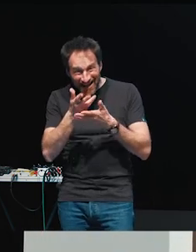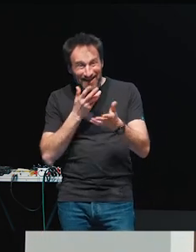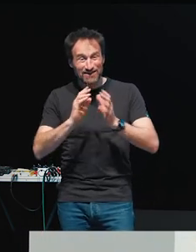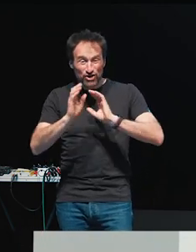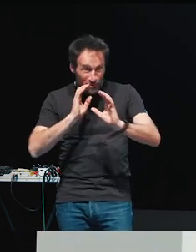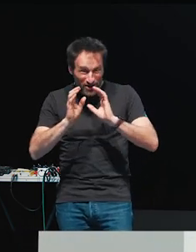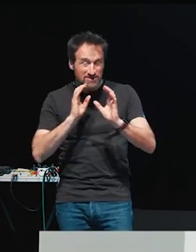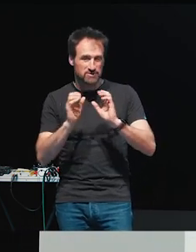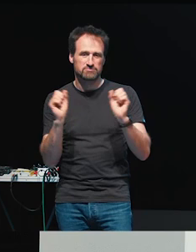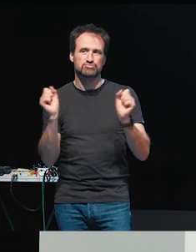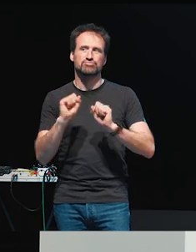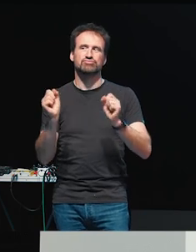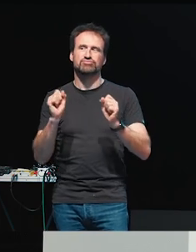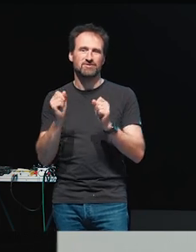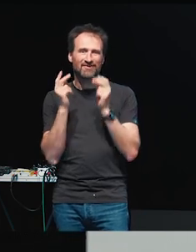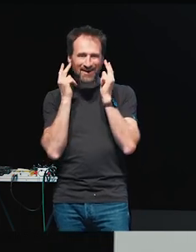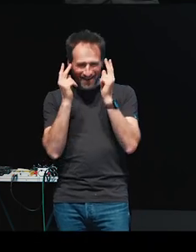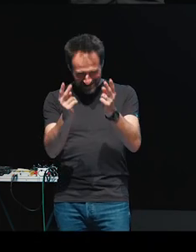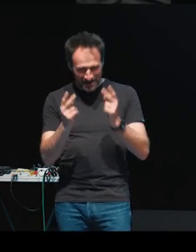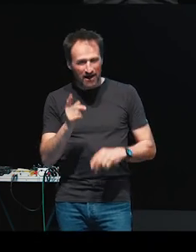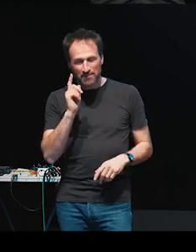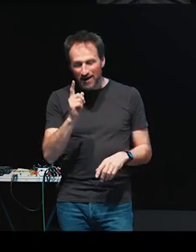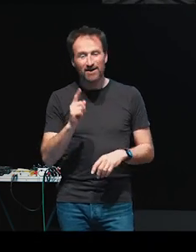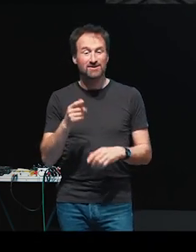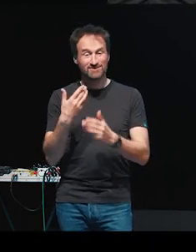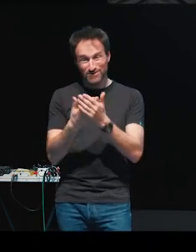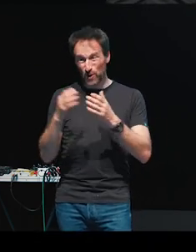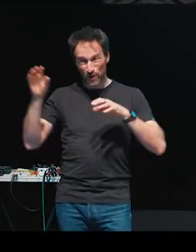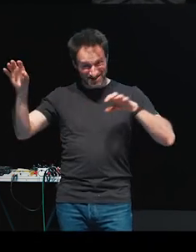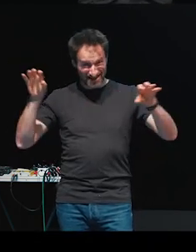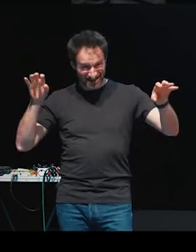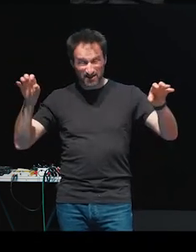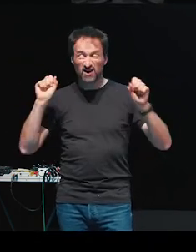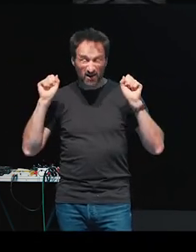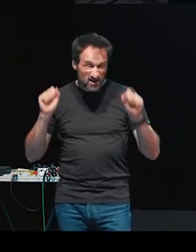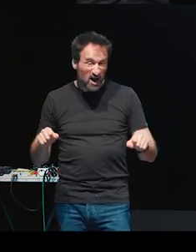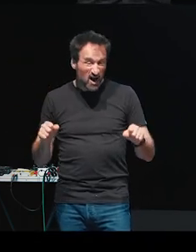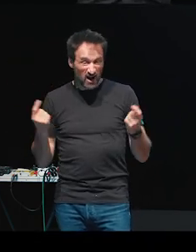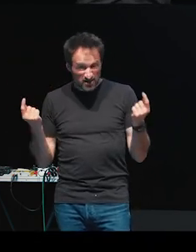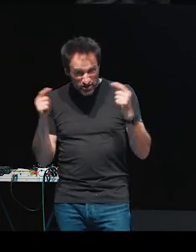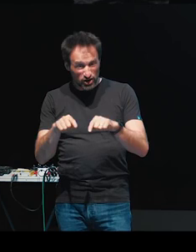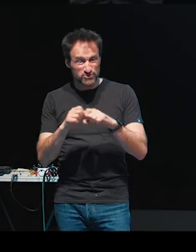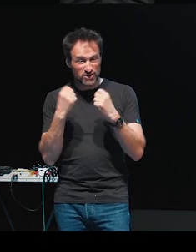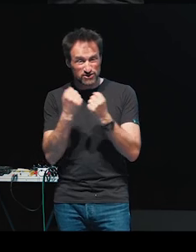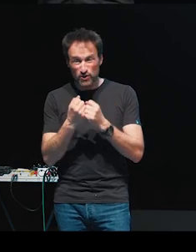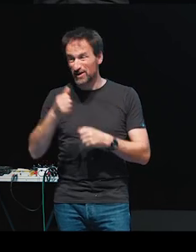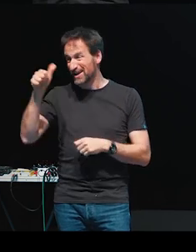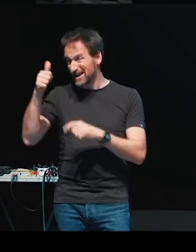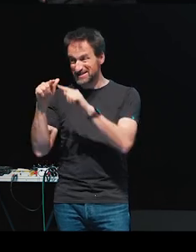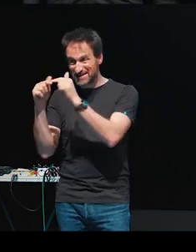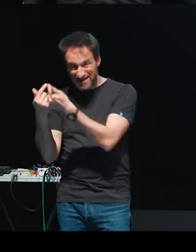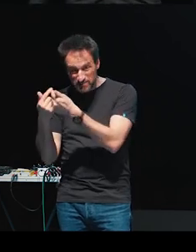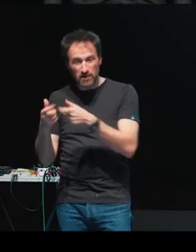communication is vital. But such a setting can also lead to a situation where the first team blocks the second